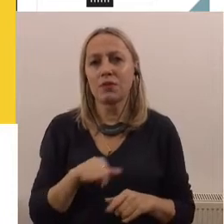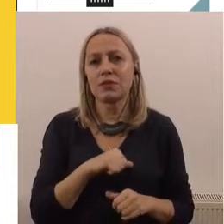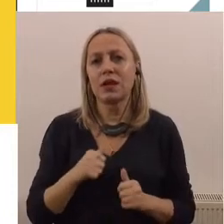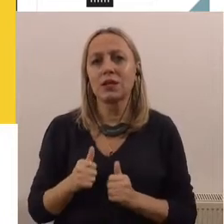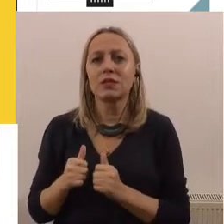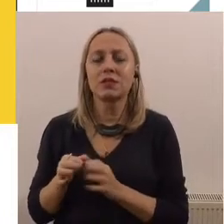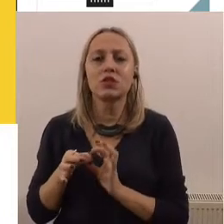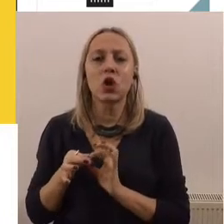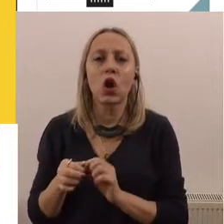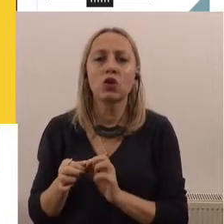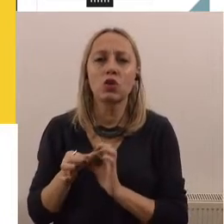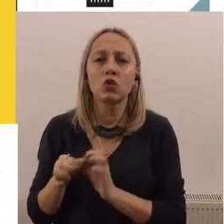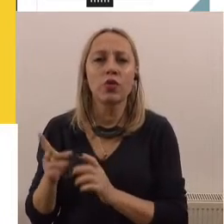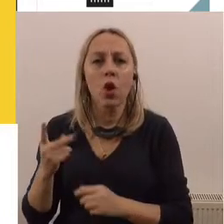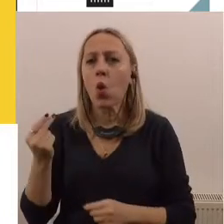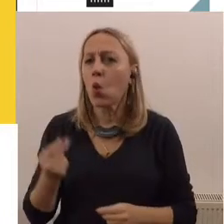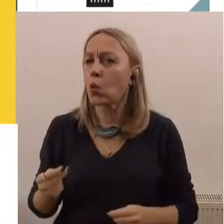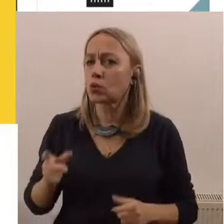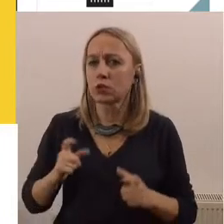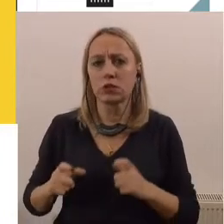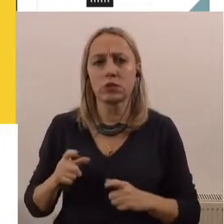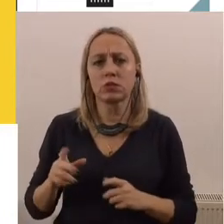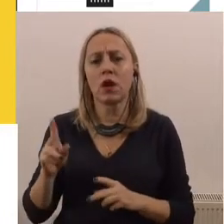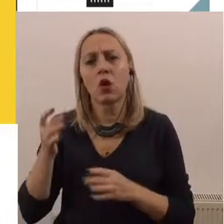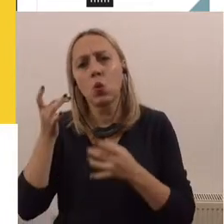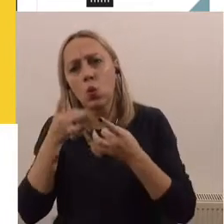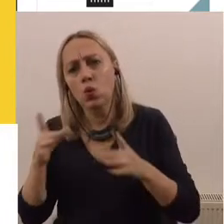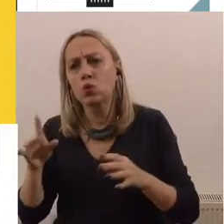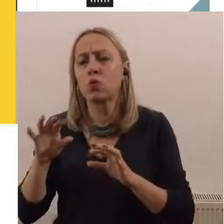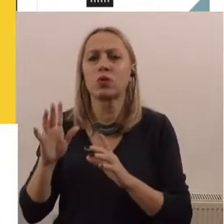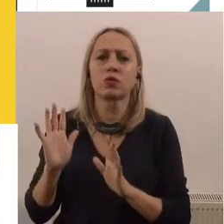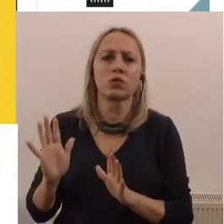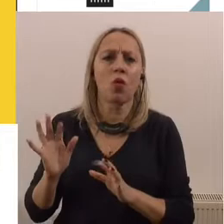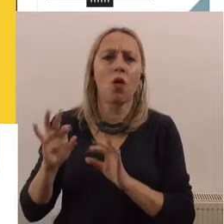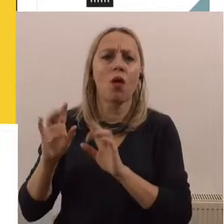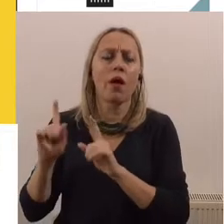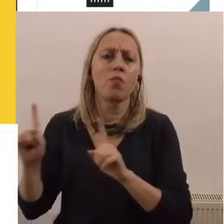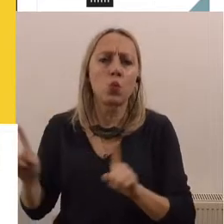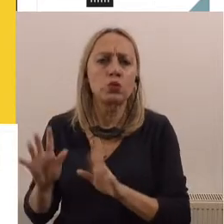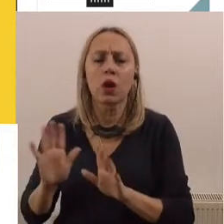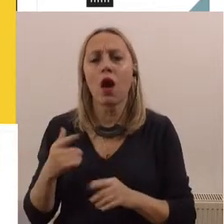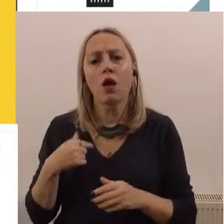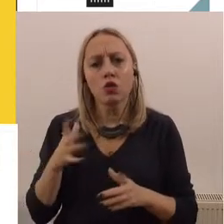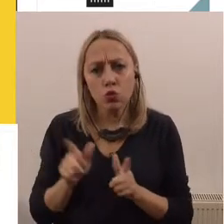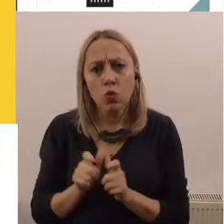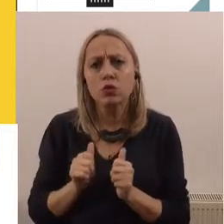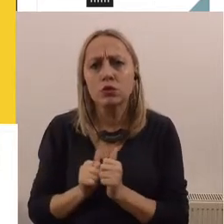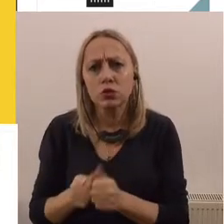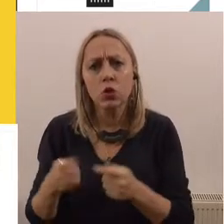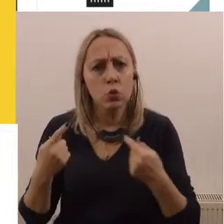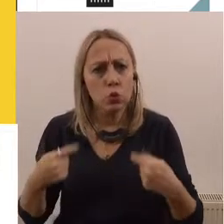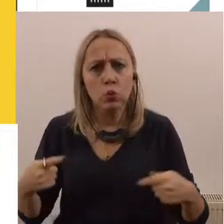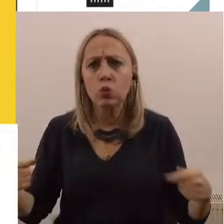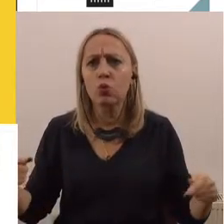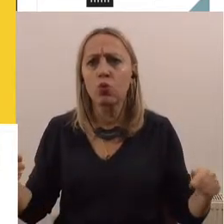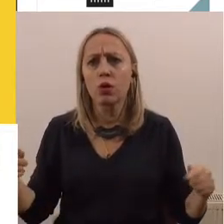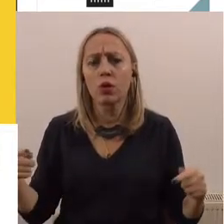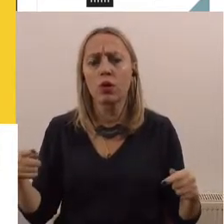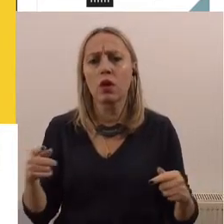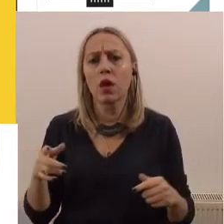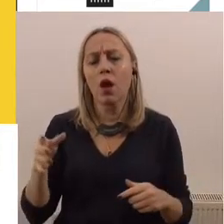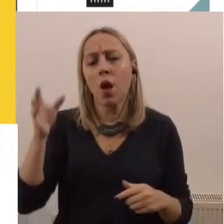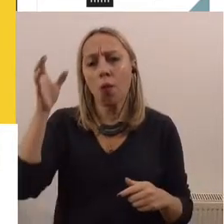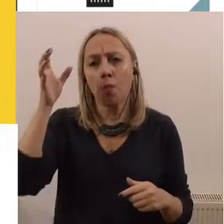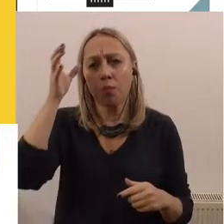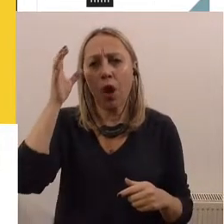theatrical institute, but also there's a botanic garden, Royal Bath Garden, with totally different monumental, I could